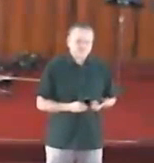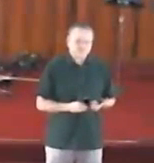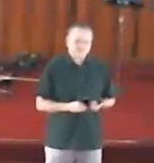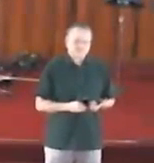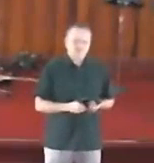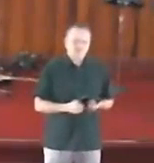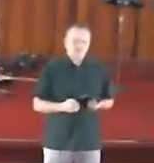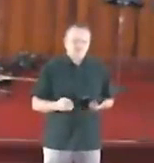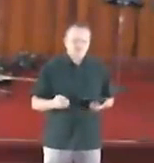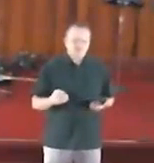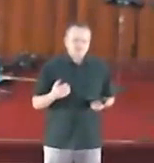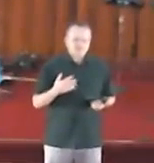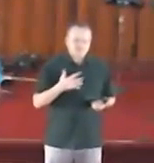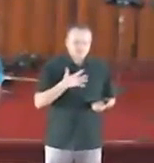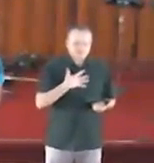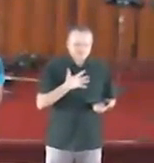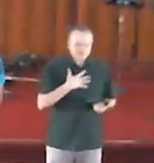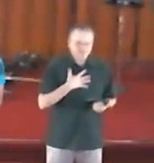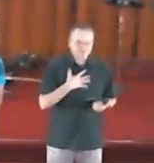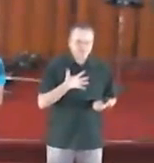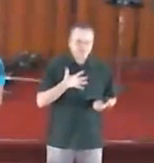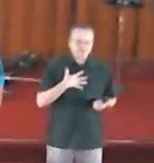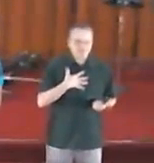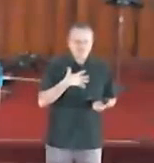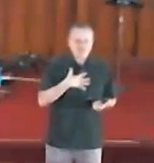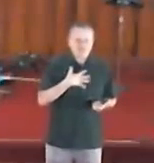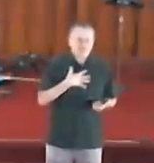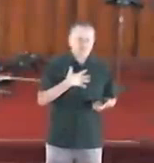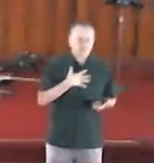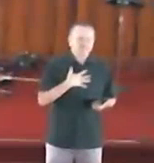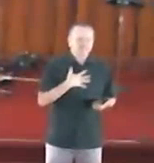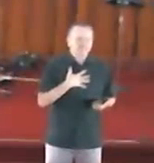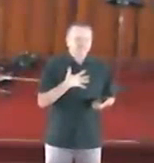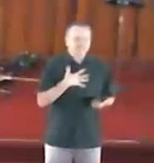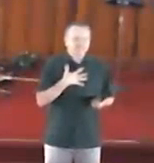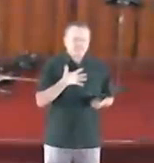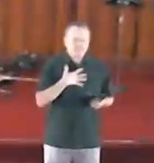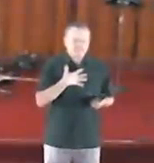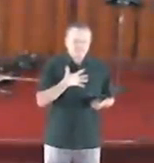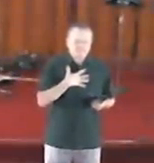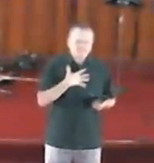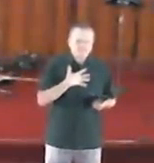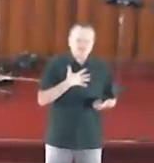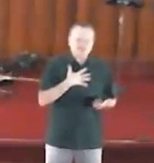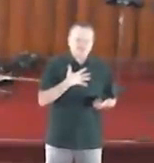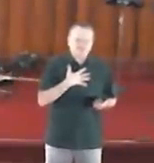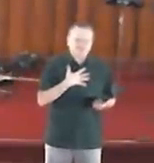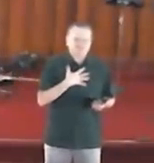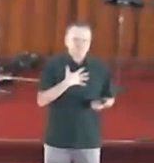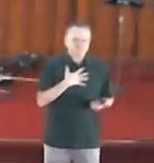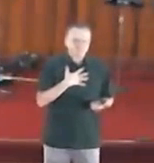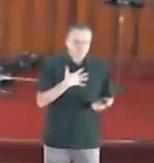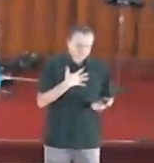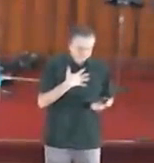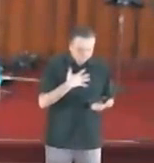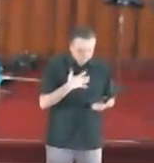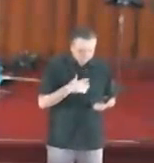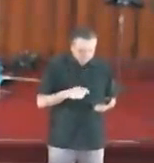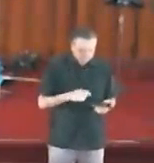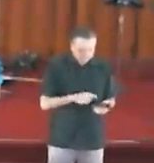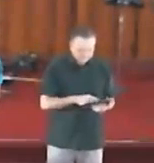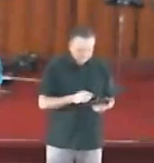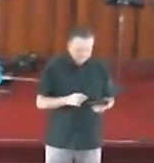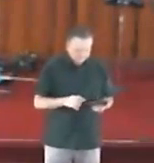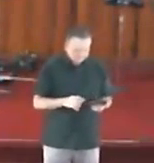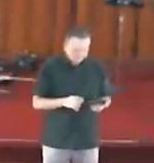we read them through faith. Y yo te pido, Señor, que tú nos reveles tu palabra y que sea viva y eficaz en nosotros.